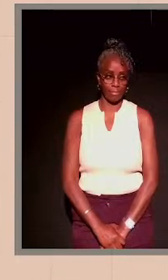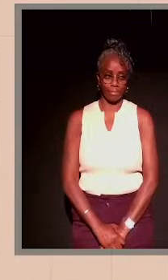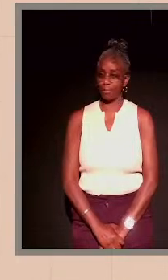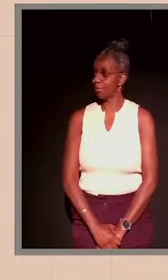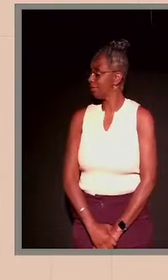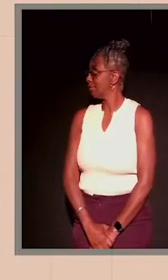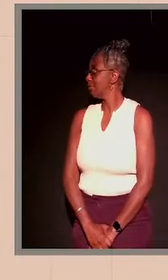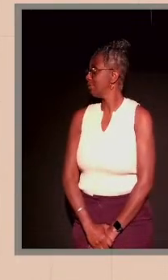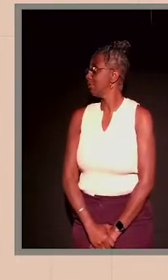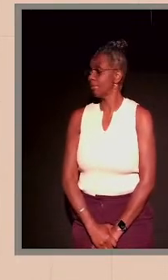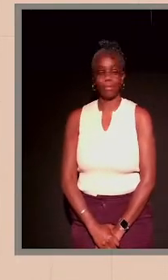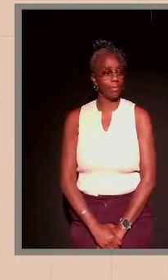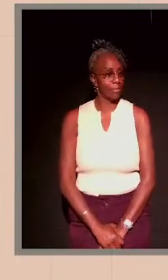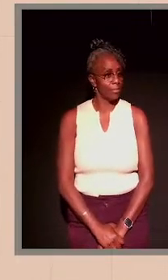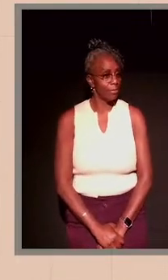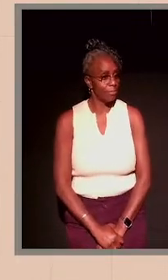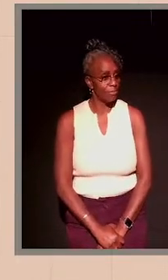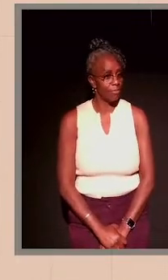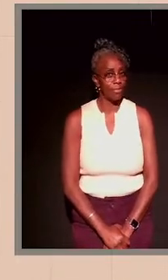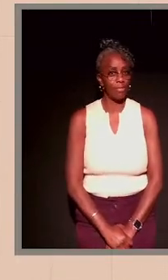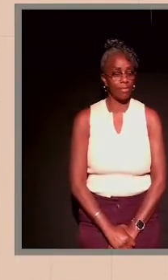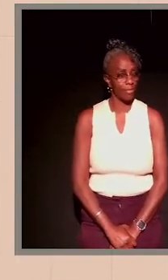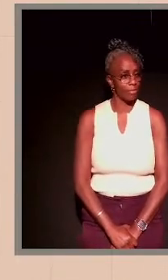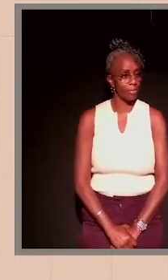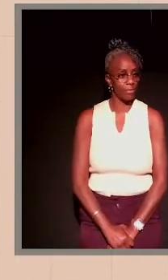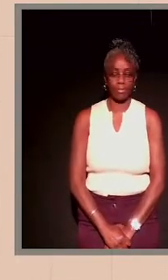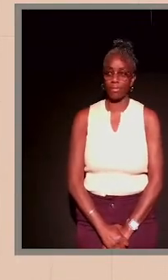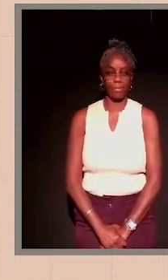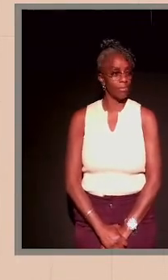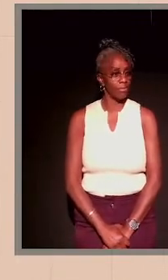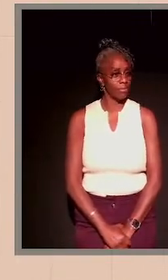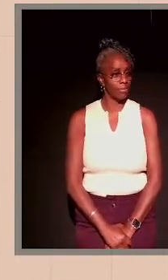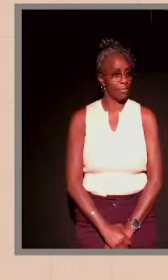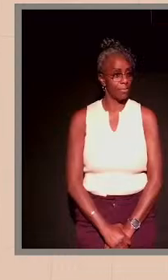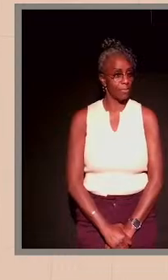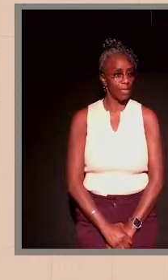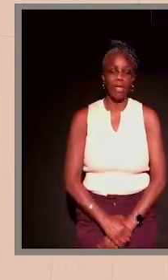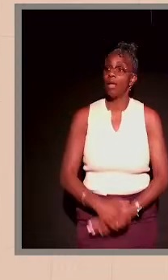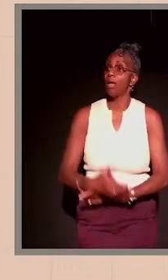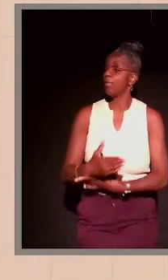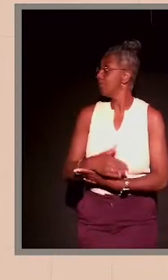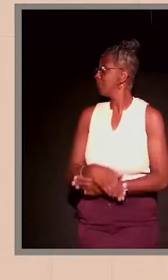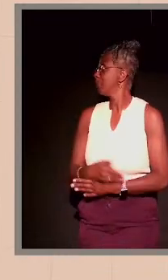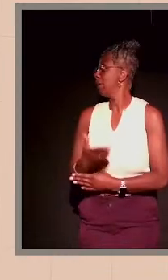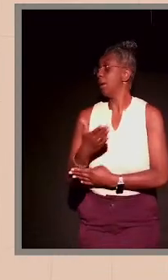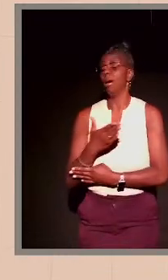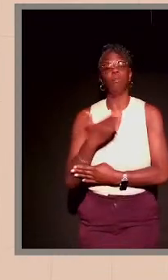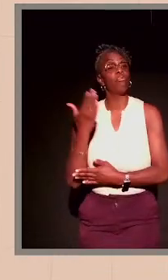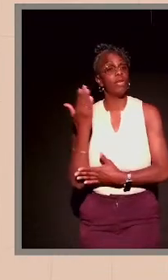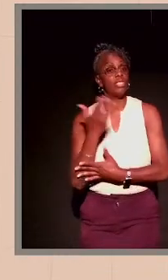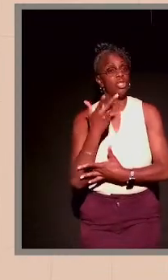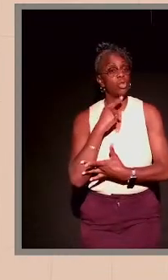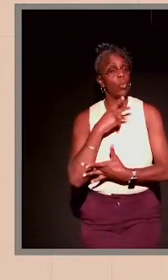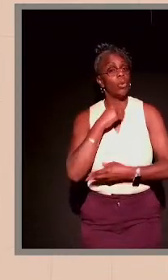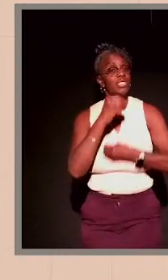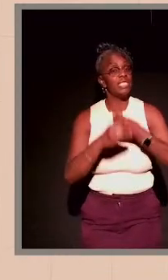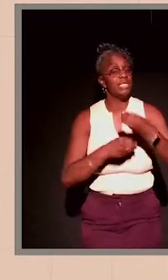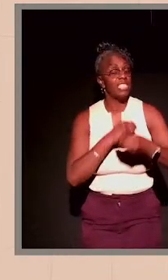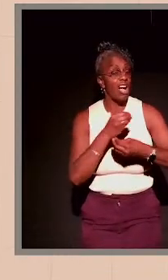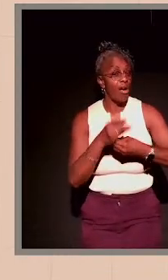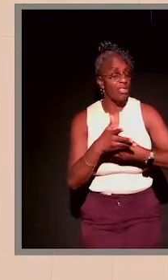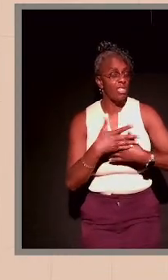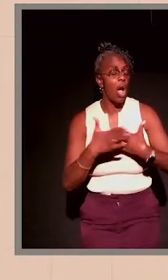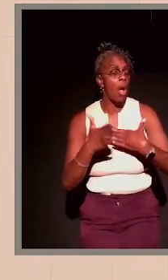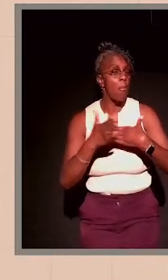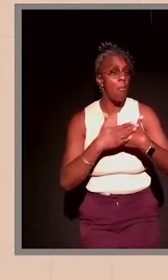During the remainder of this presentation, I'll be discussing other aspects of double wide, but I hope that this video has provided